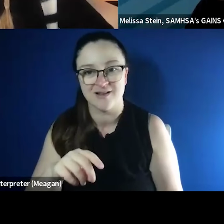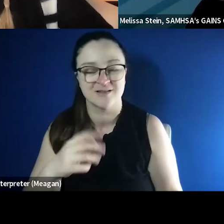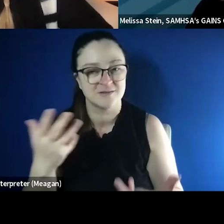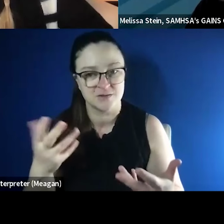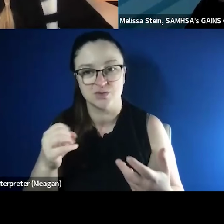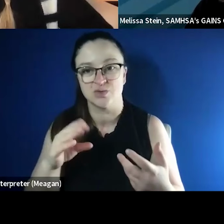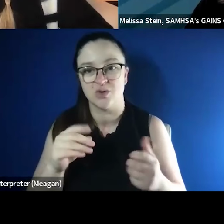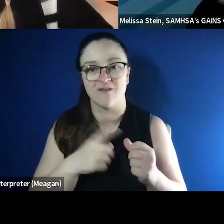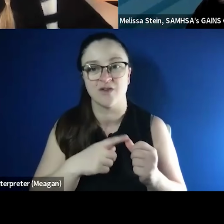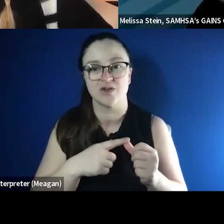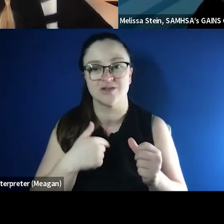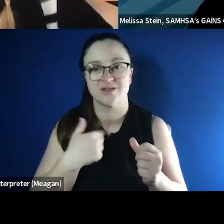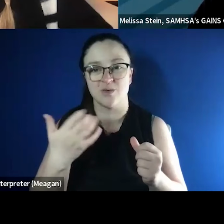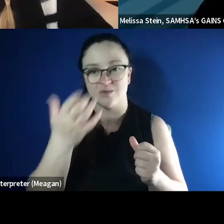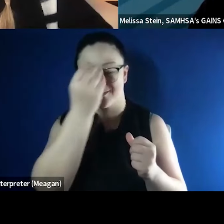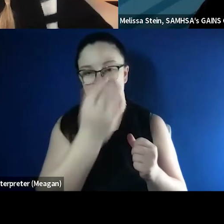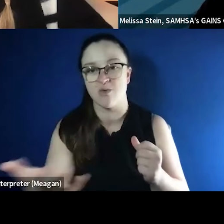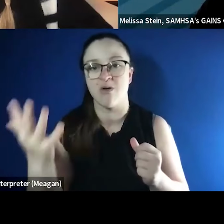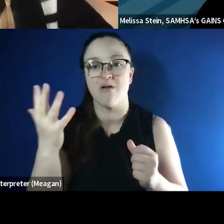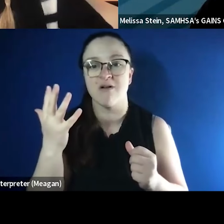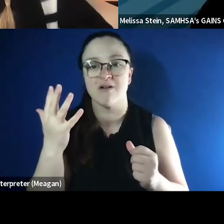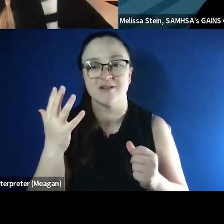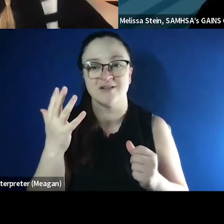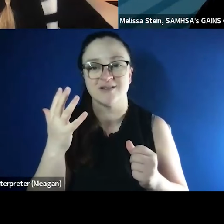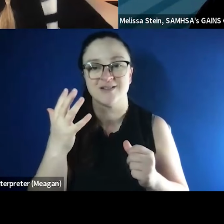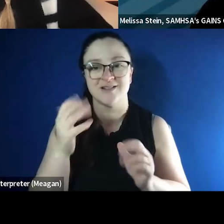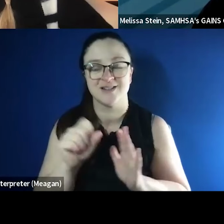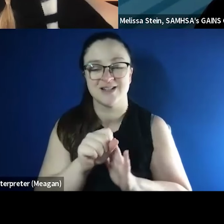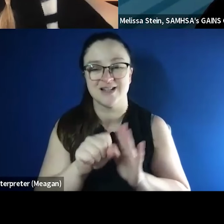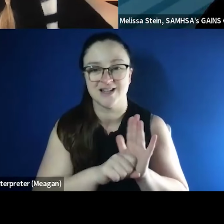first, I just want to inform folks that the states do